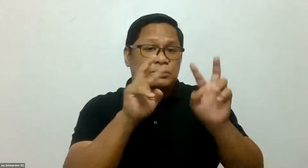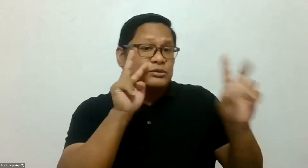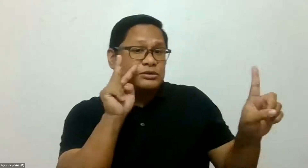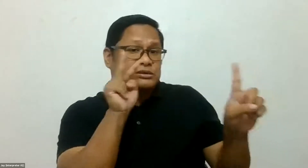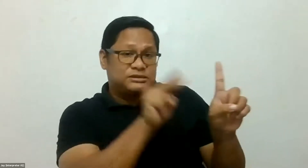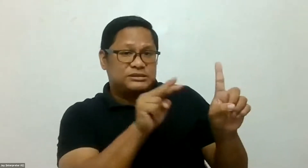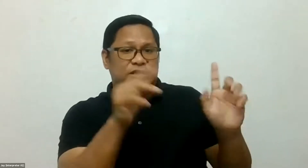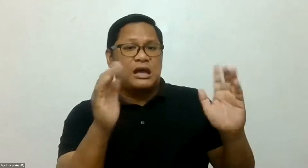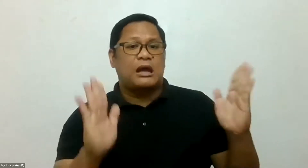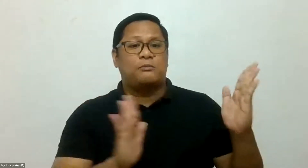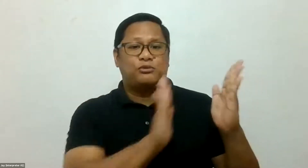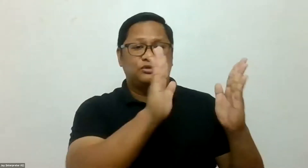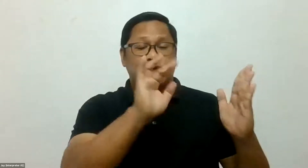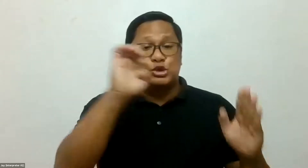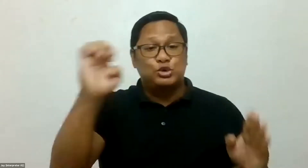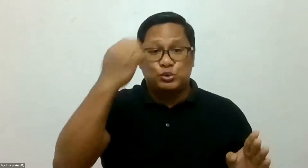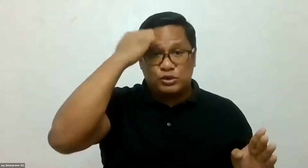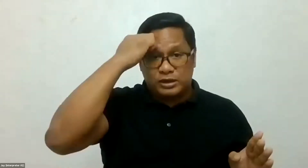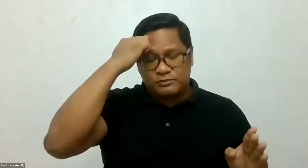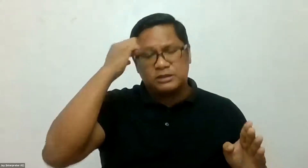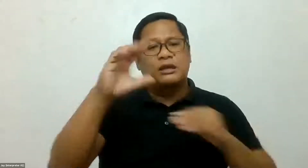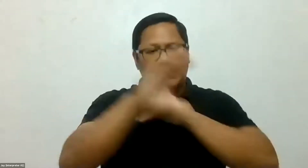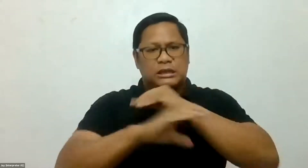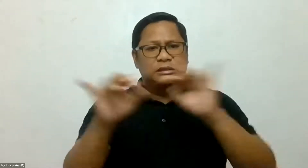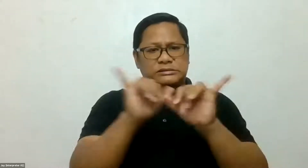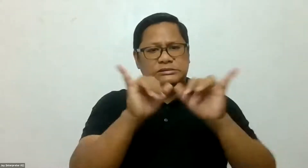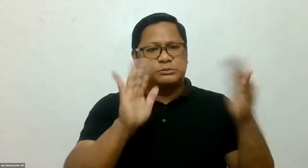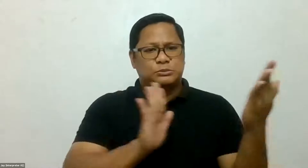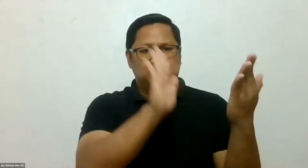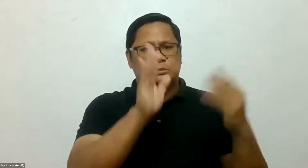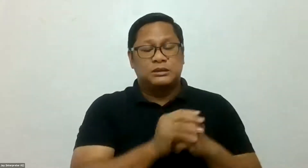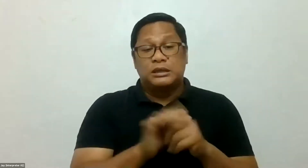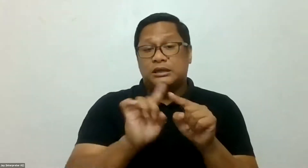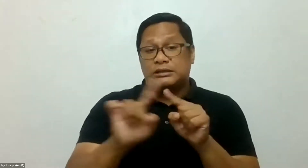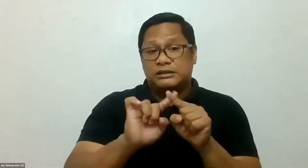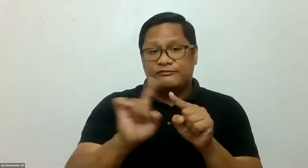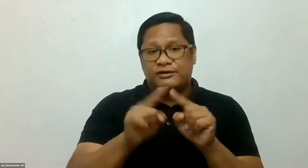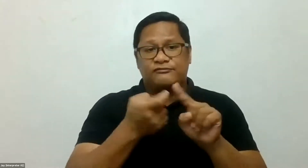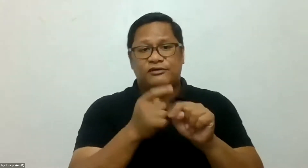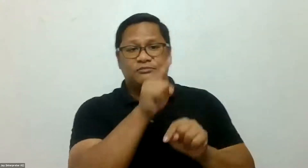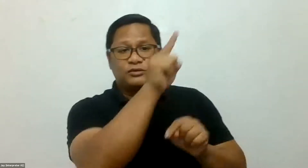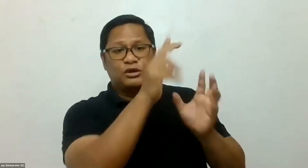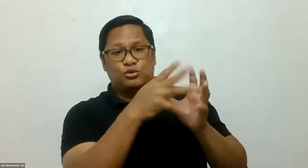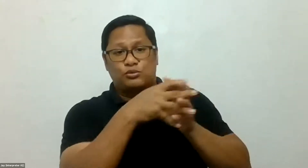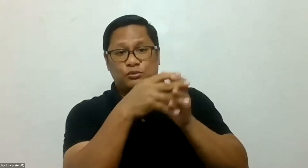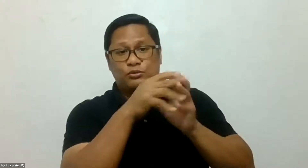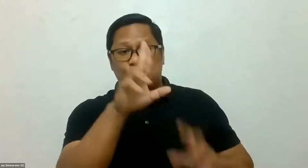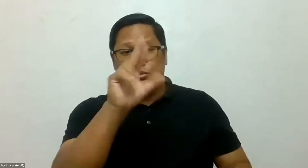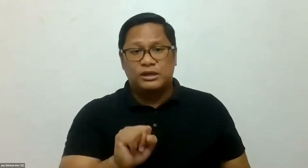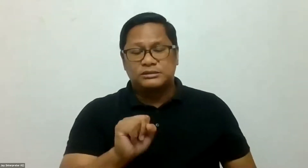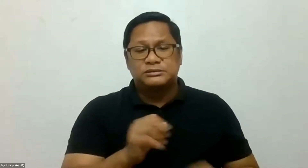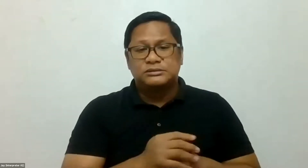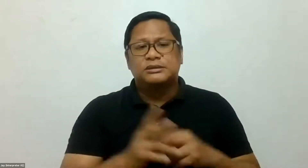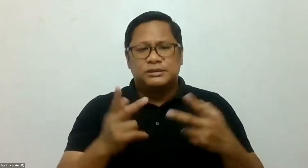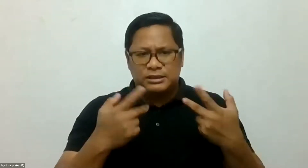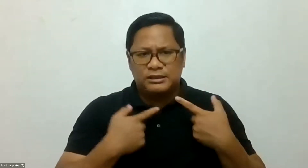that European countries did, that's the approach that they did. Very different from the American approach, which basically use a lot of